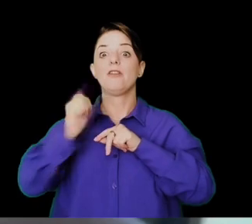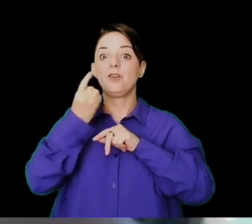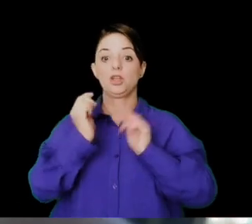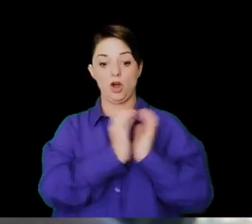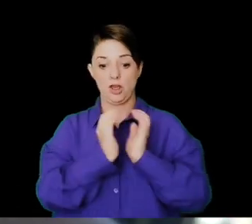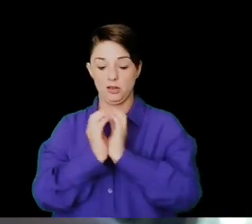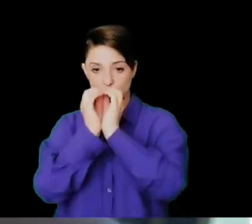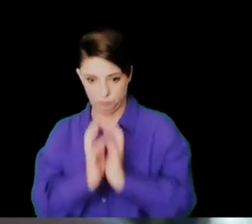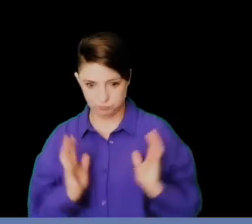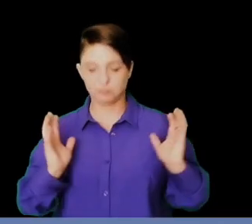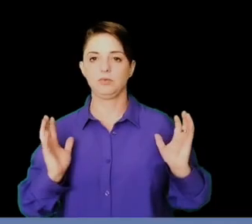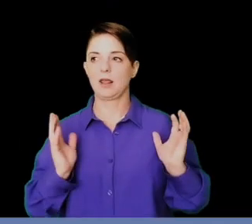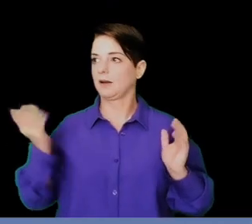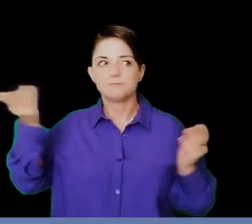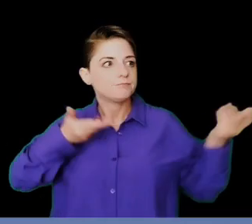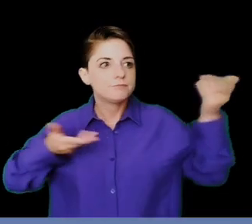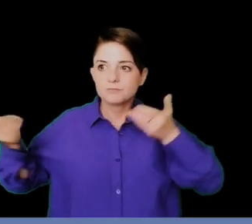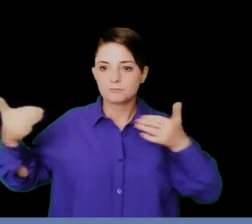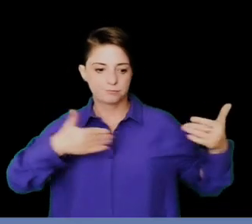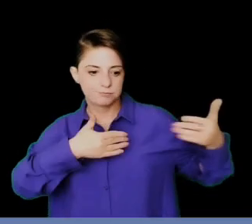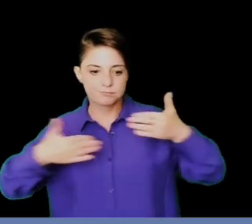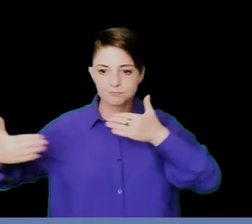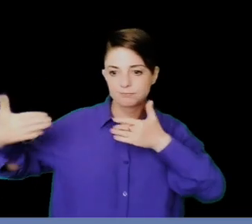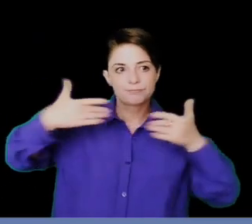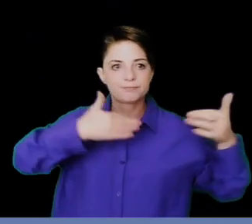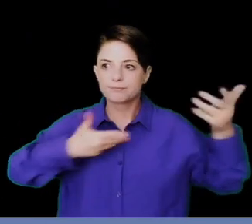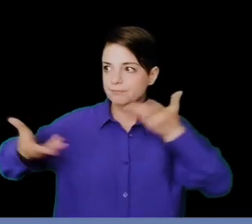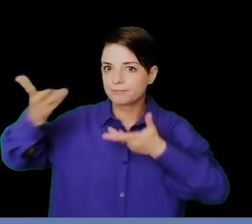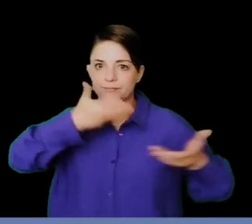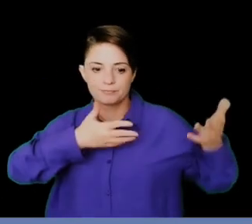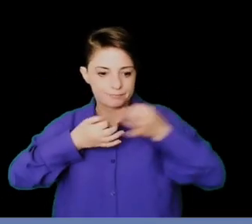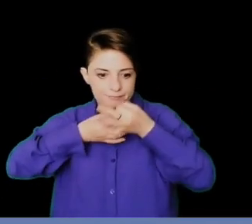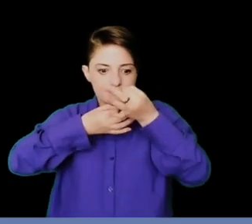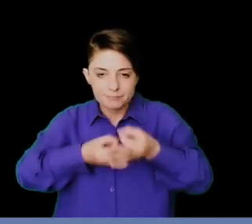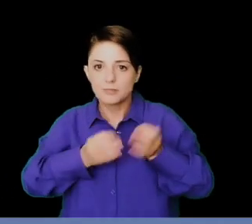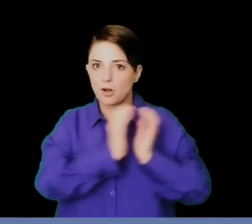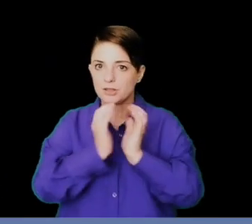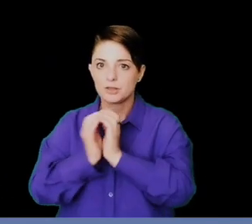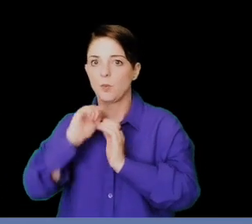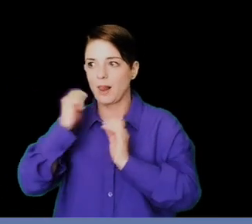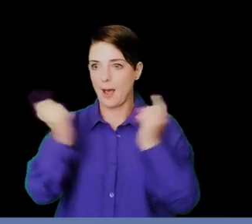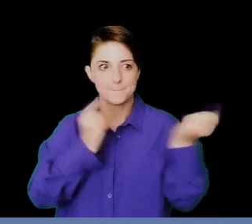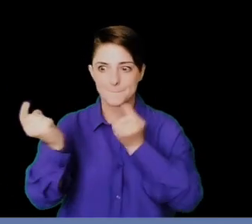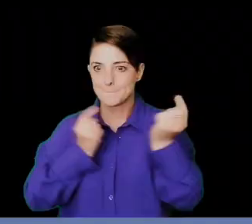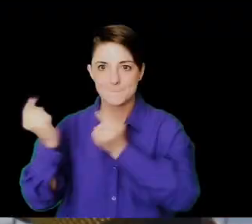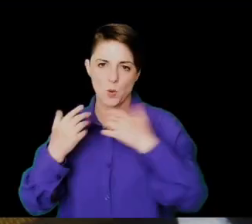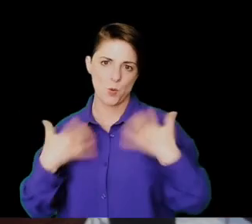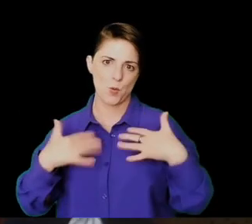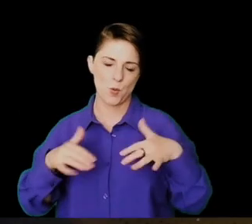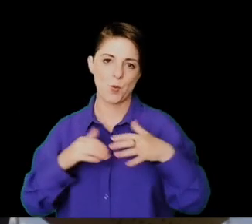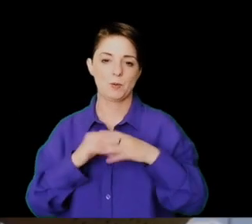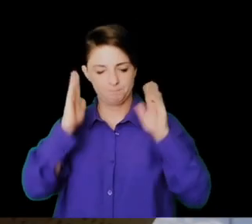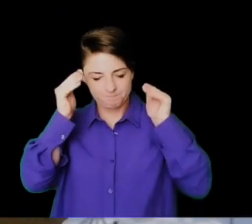So you put the oysters down, the oysters thrive, you get a lot of other things, all of which are attracted to the oysters like